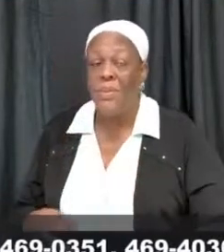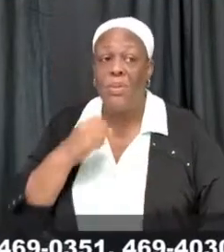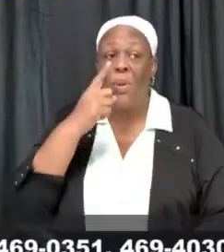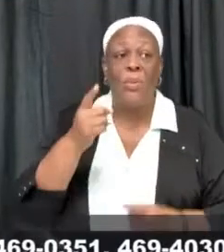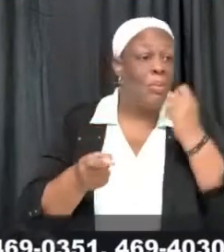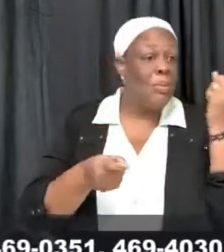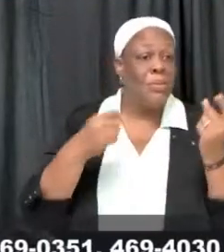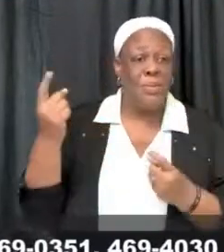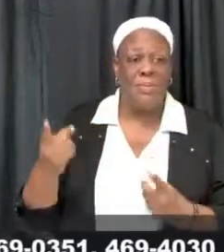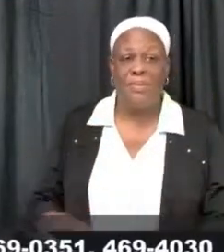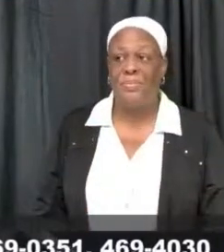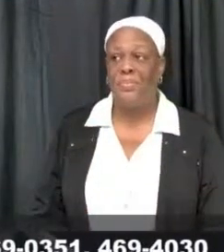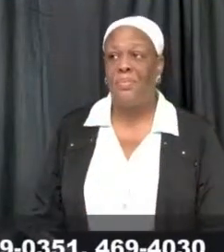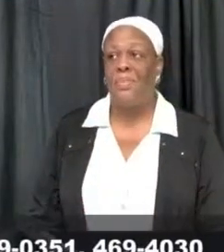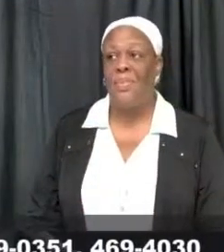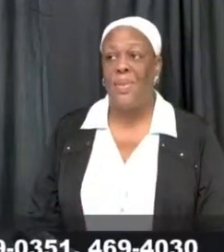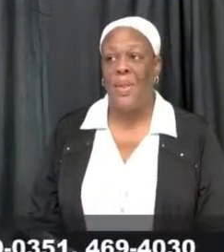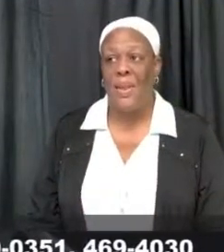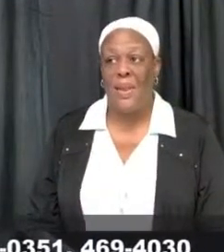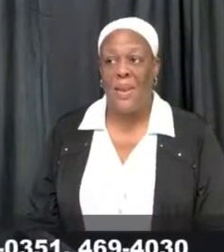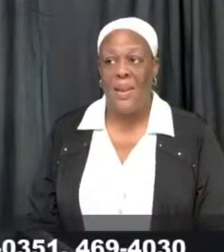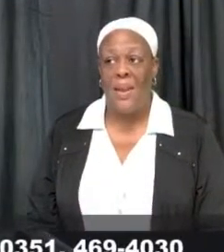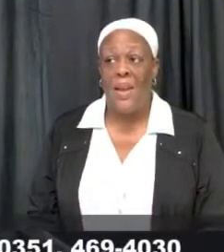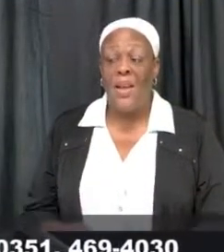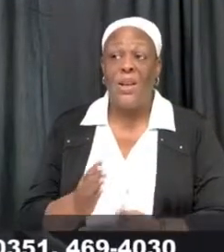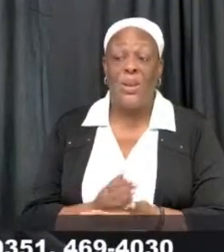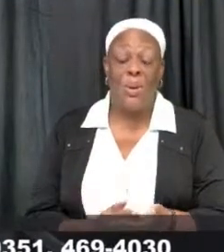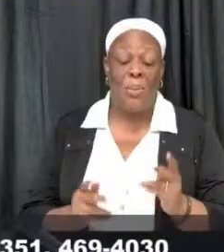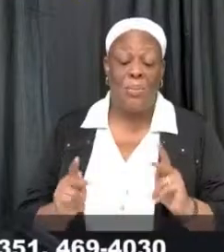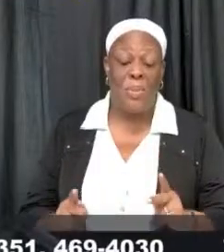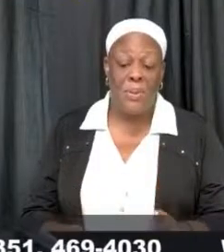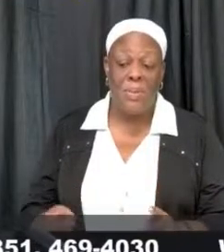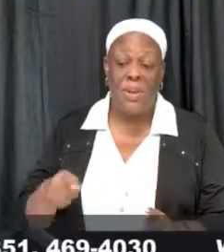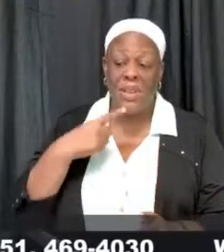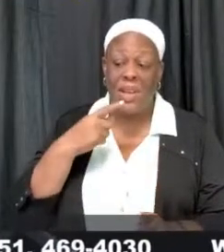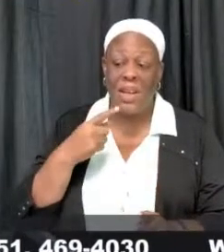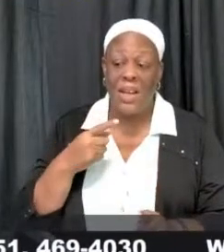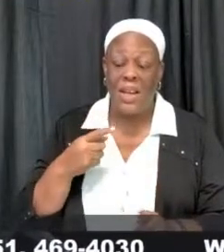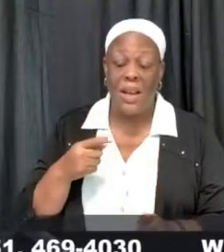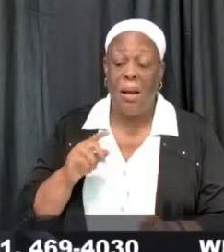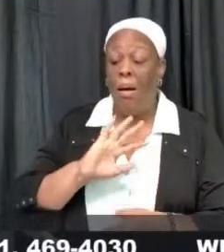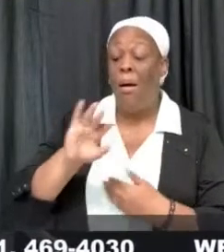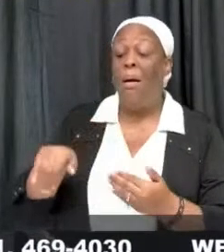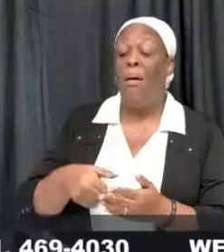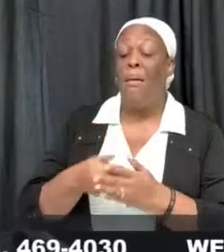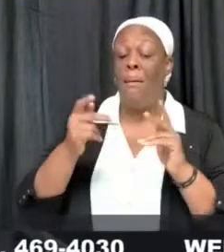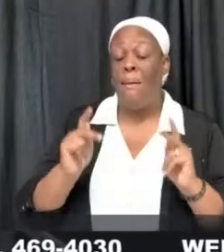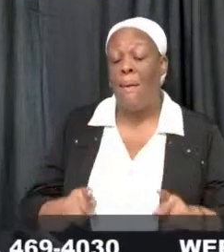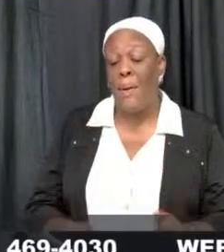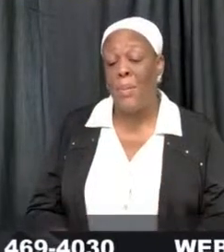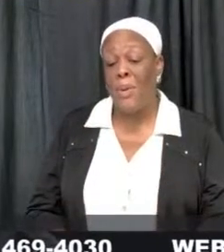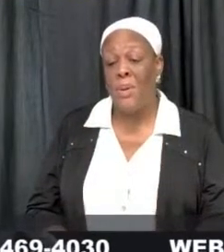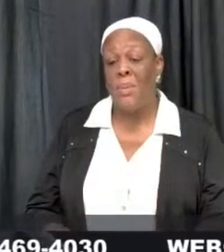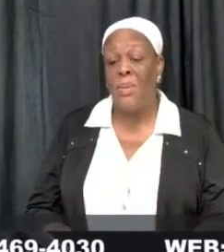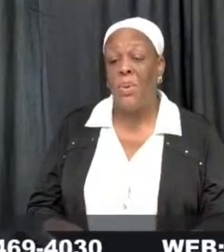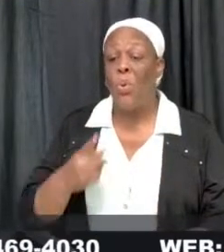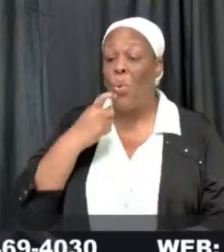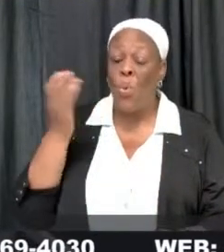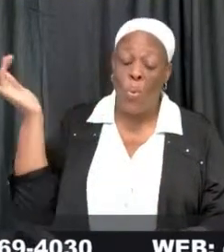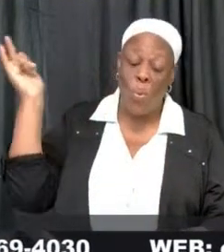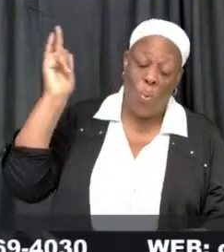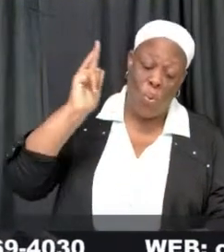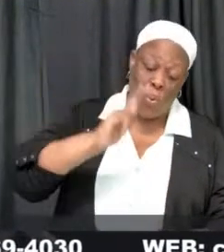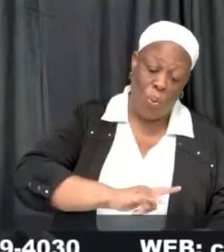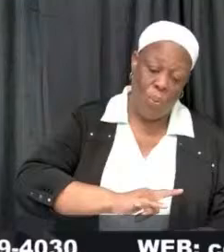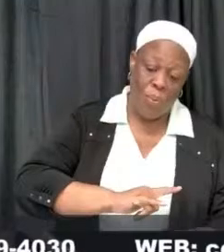circle. Somehow persons are of the notion that everyone who enters the country are in quarantine, so